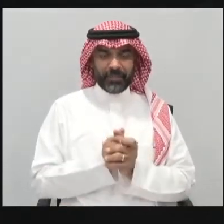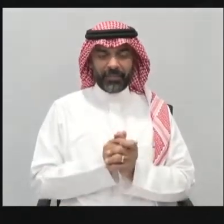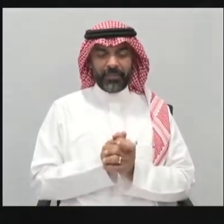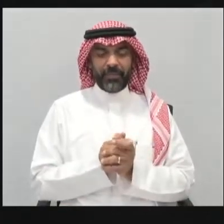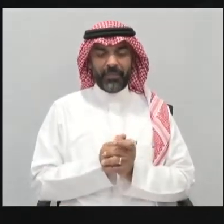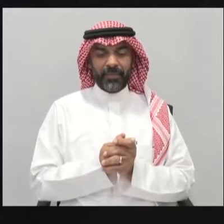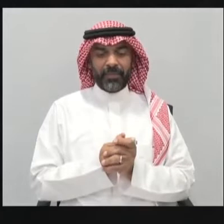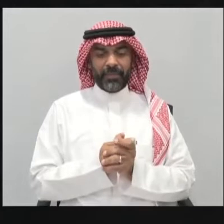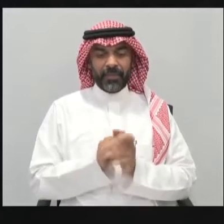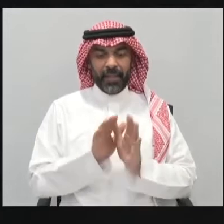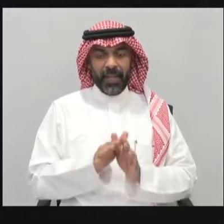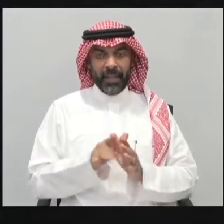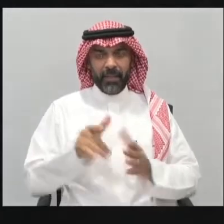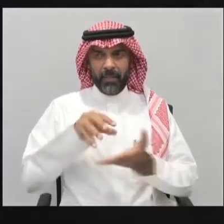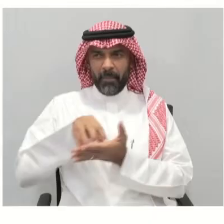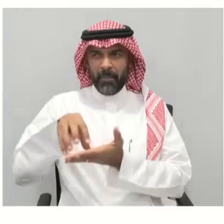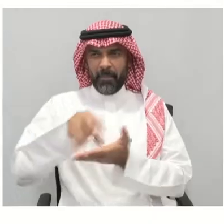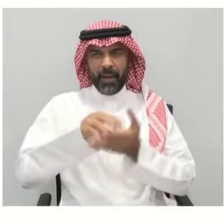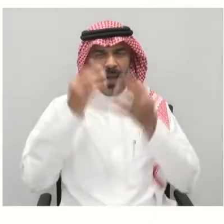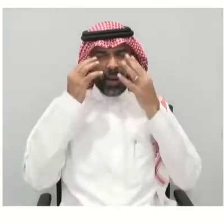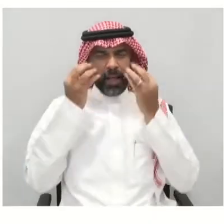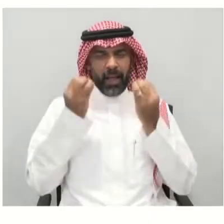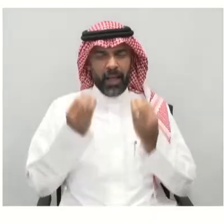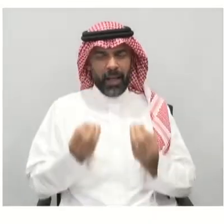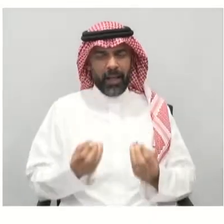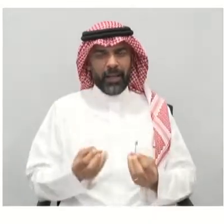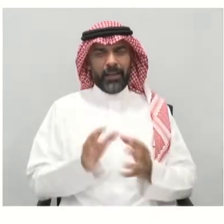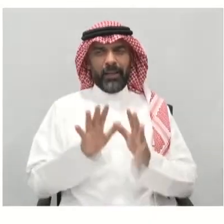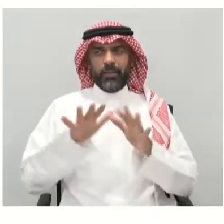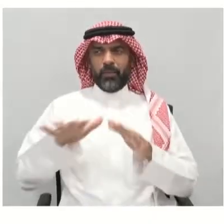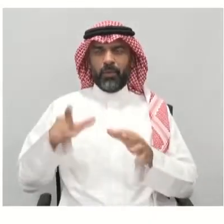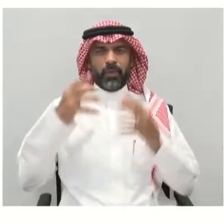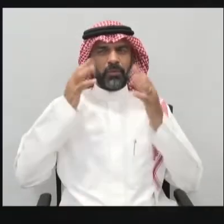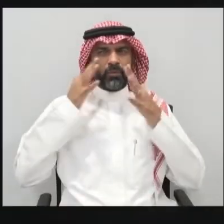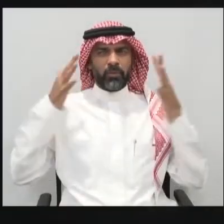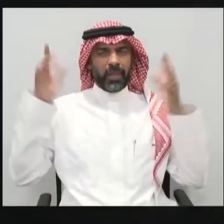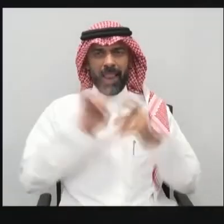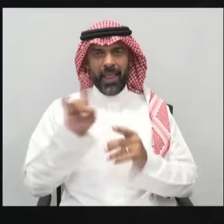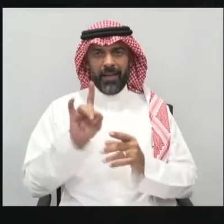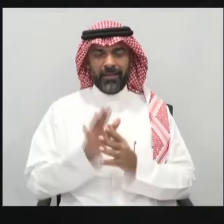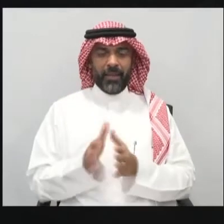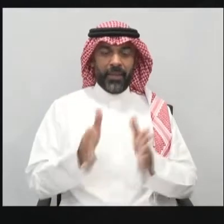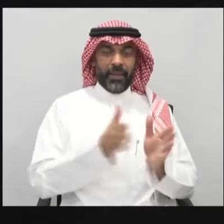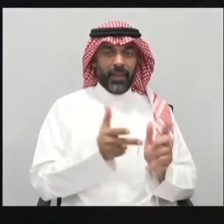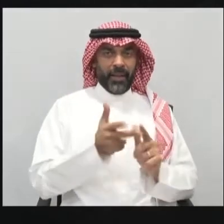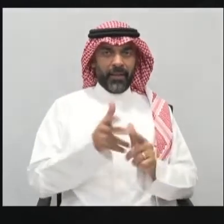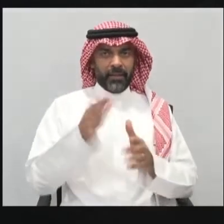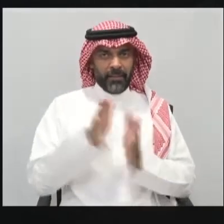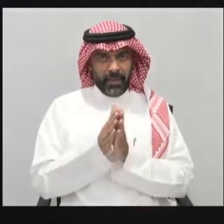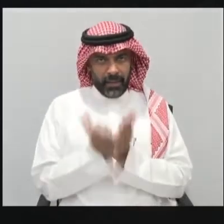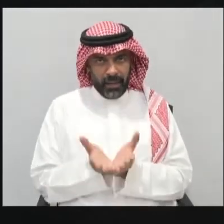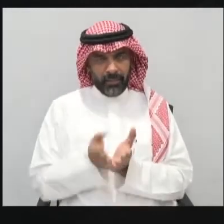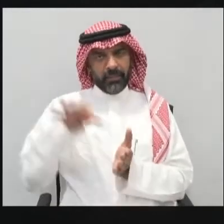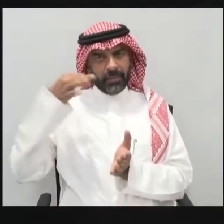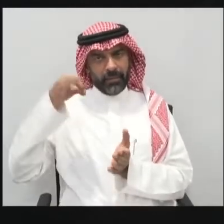you have your notebooks with you, okay? You can have your weekend 2 book to help you and a pencil or a pen to use